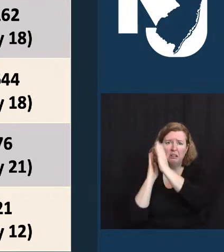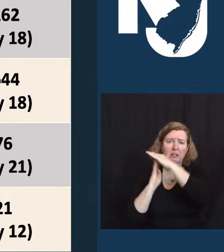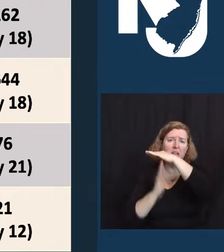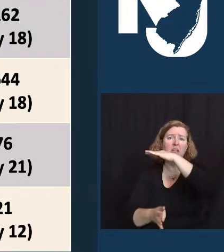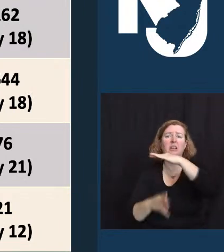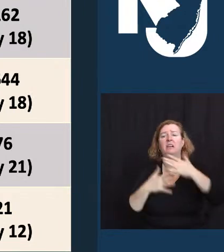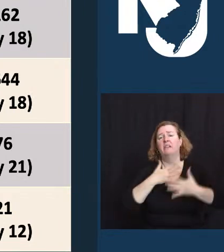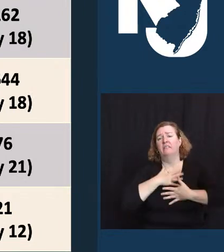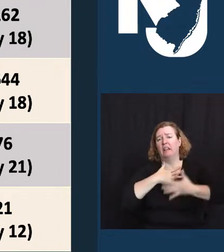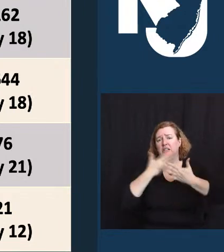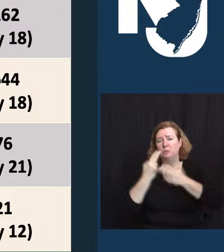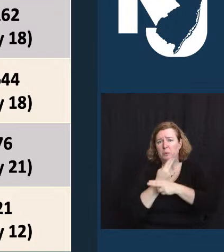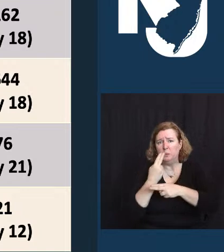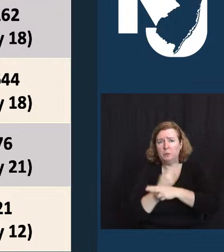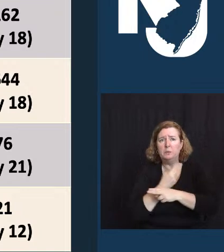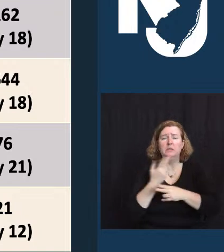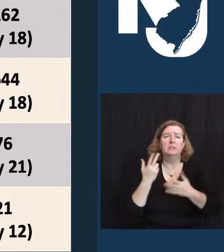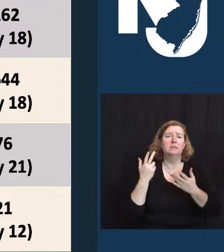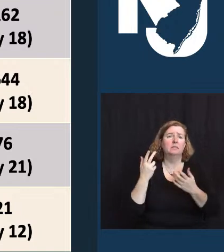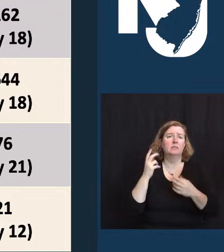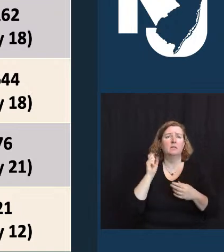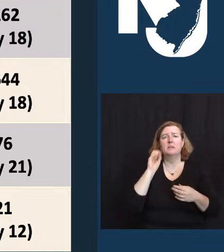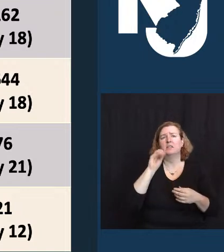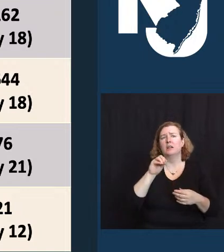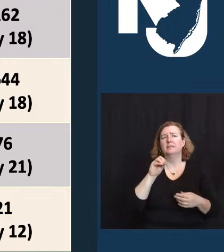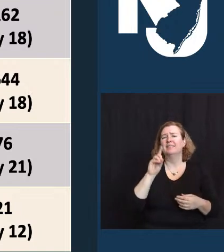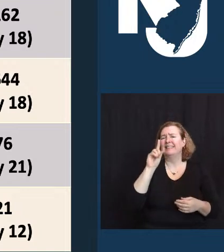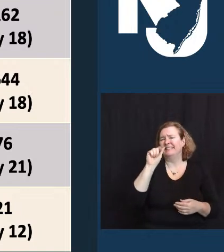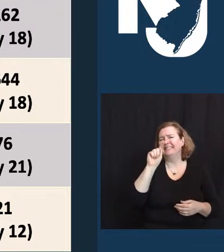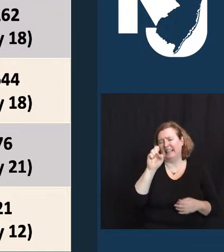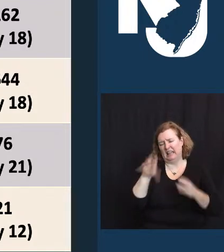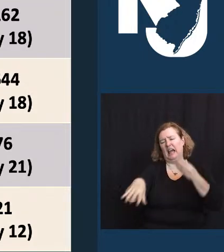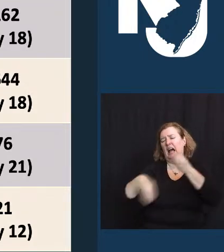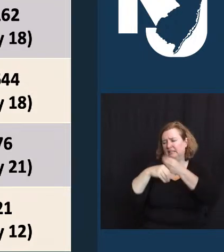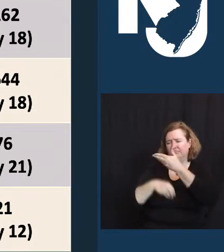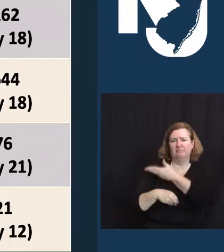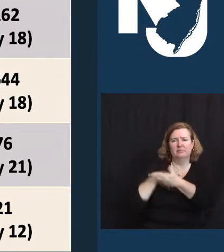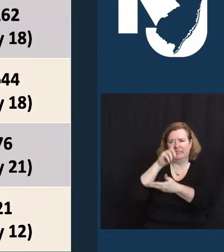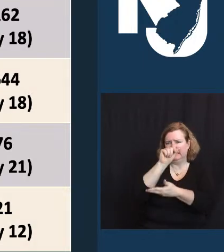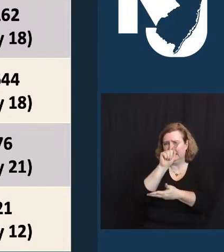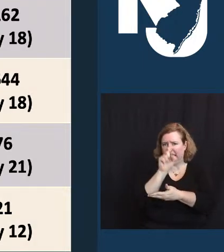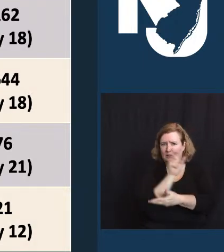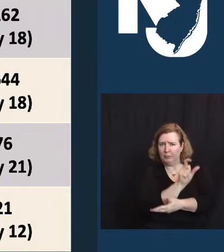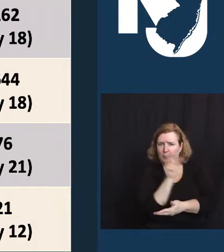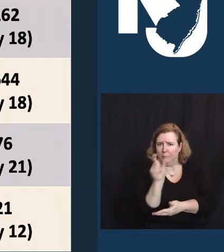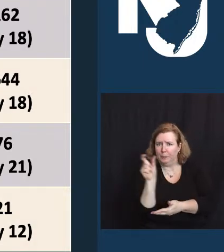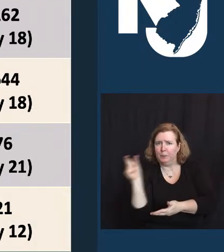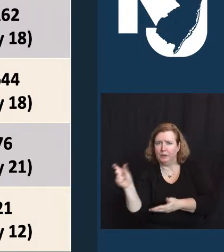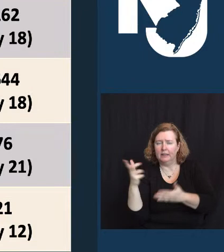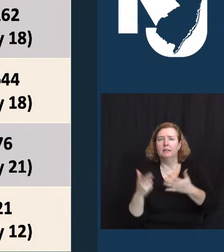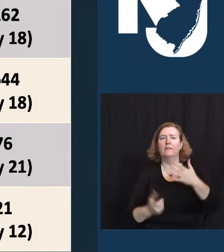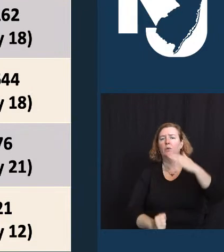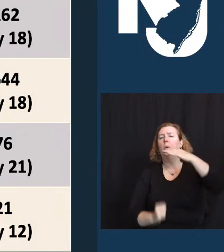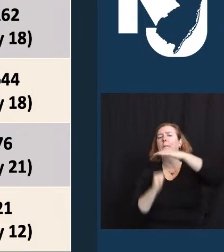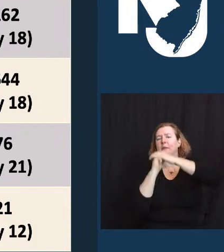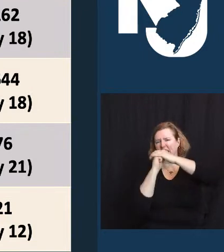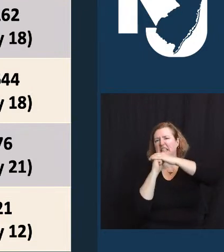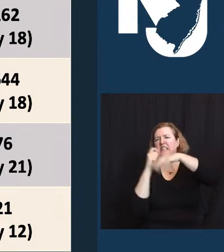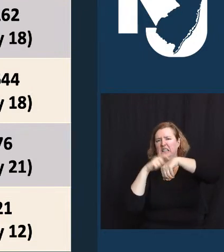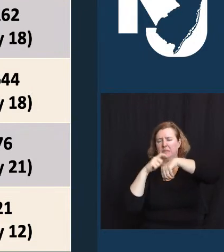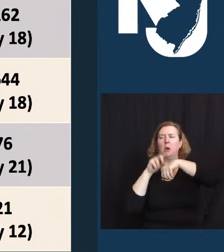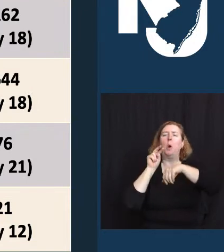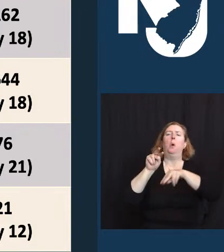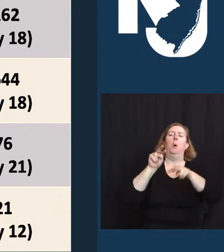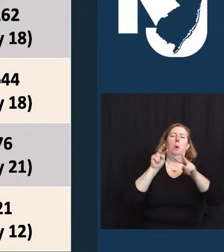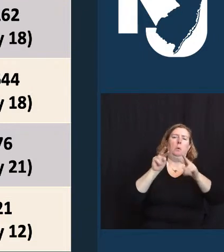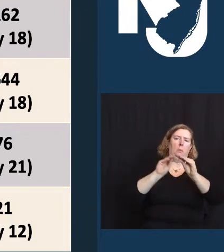also adds the dates on which those numbers are expected, those peak numbers are expected to be reached. Just take a